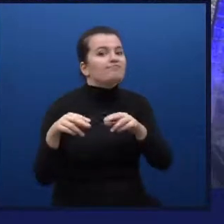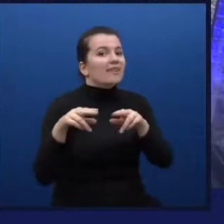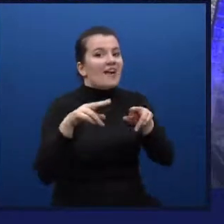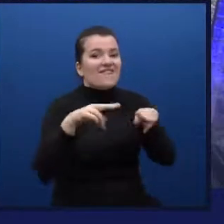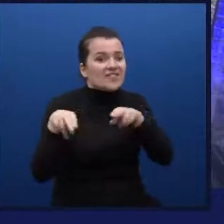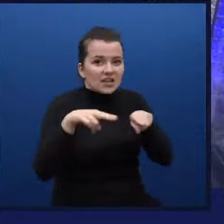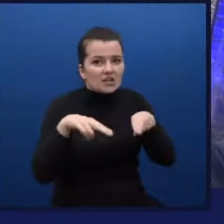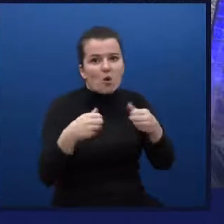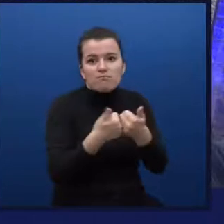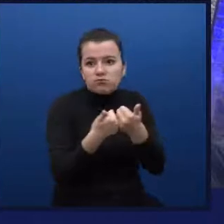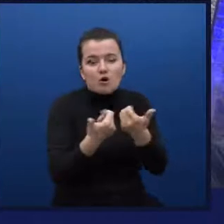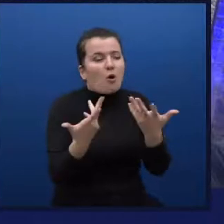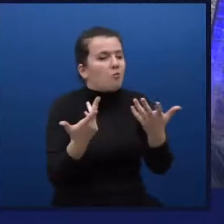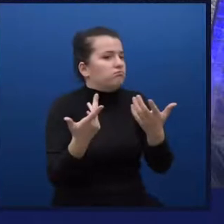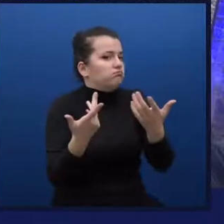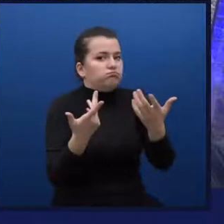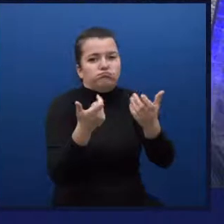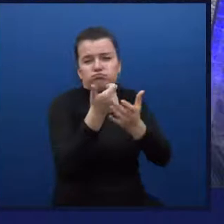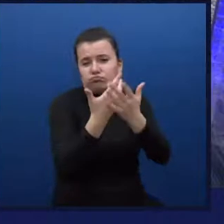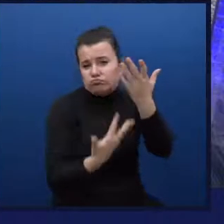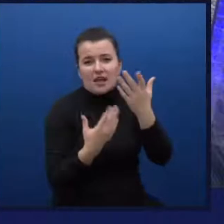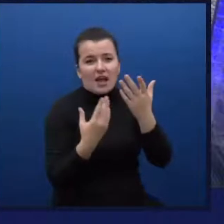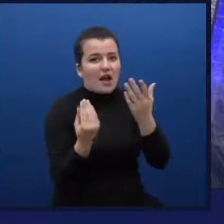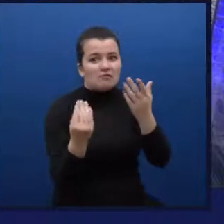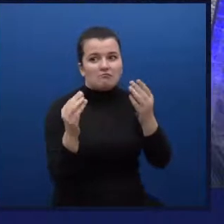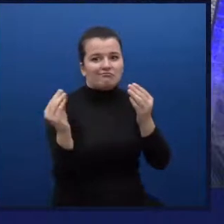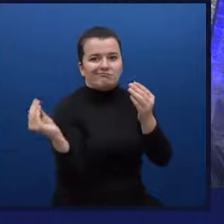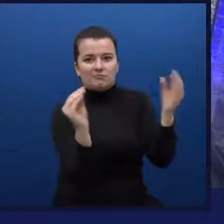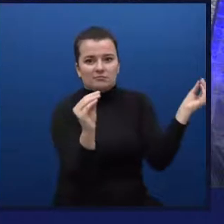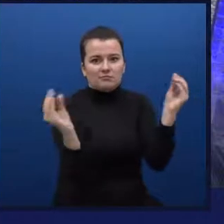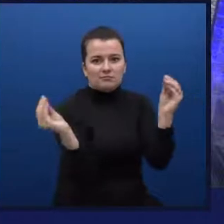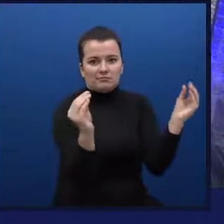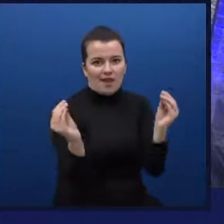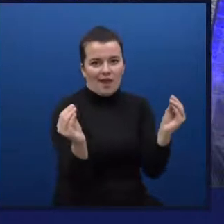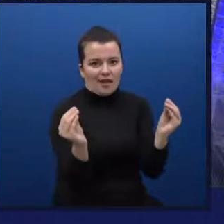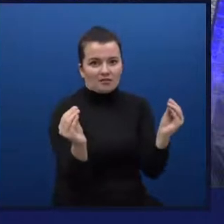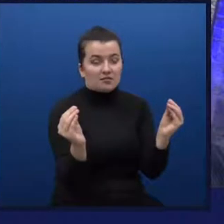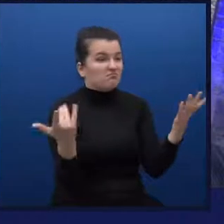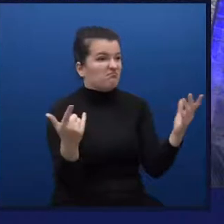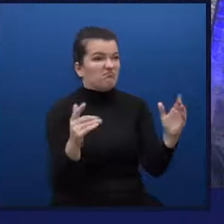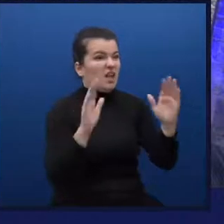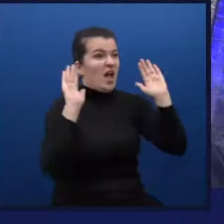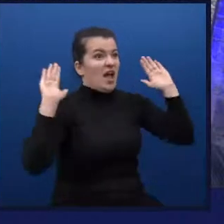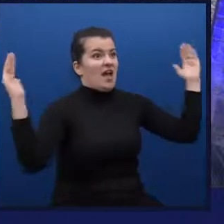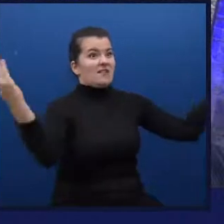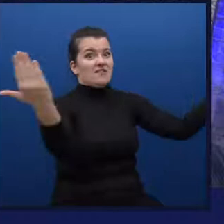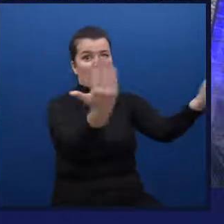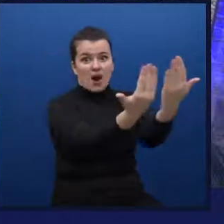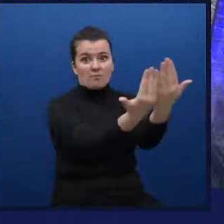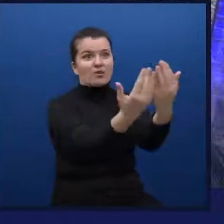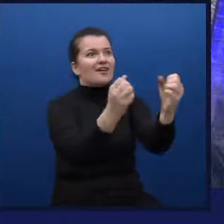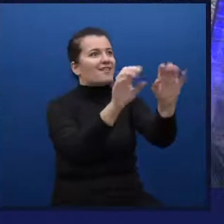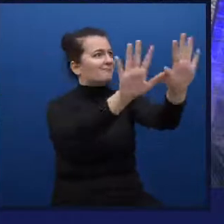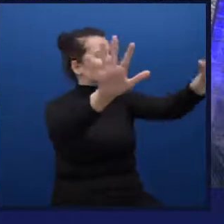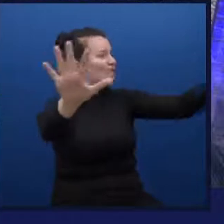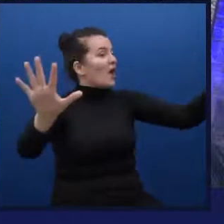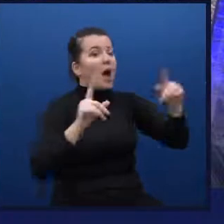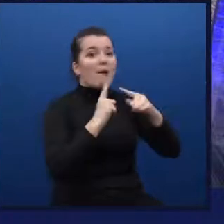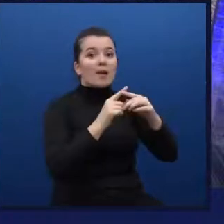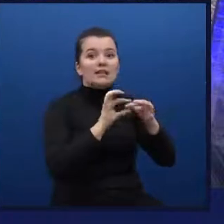play together in VR. As well as like customizing our environment in the way it looks, we can actually customize it in the way that we can interact with it, which is really,